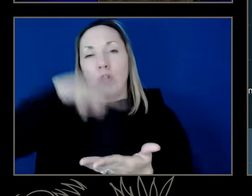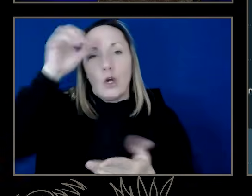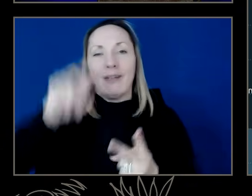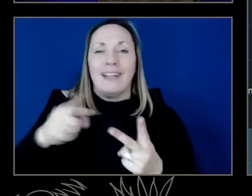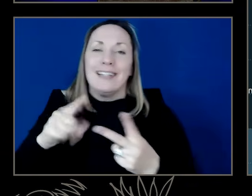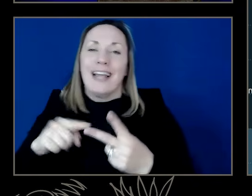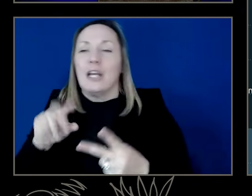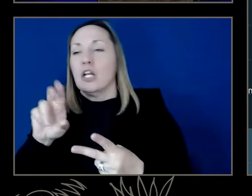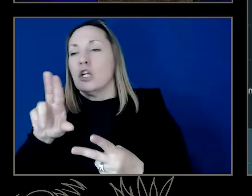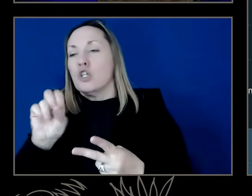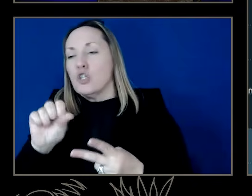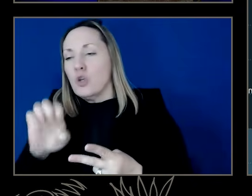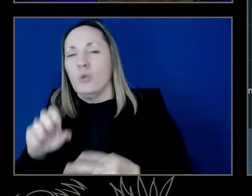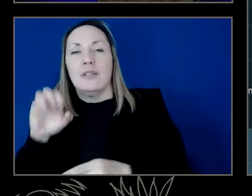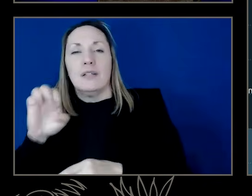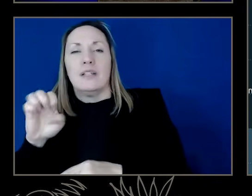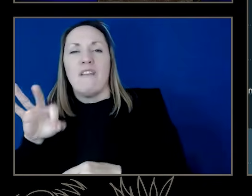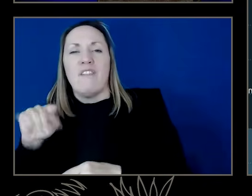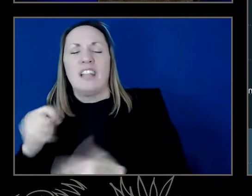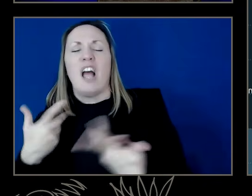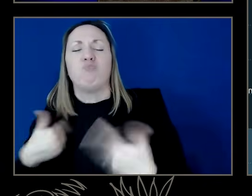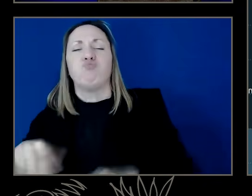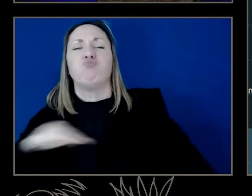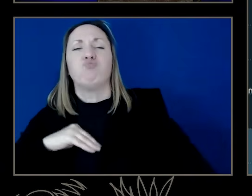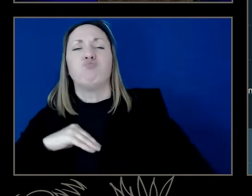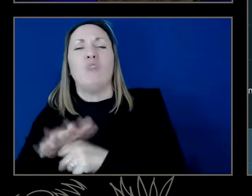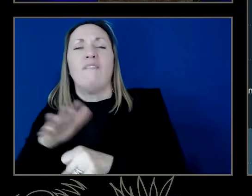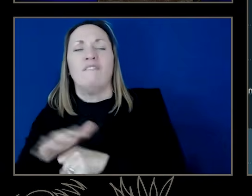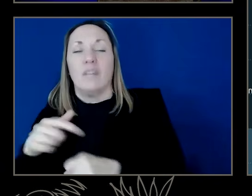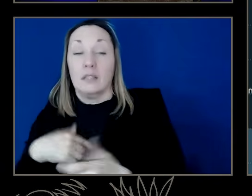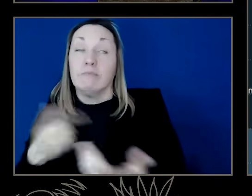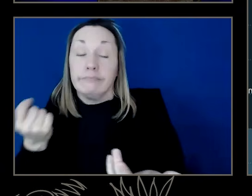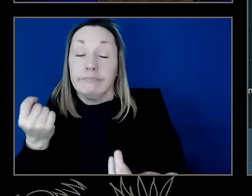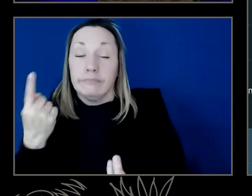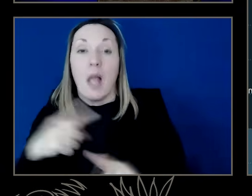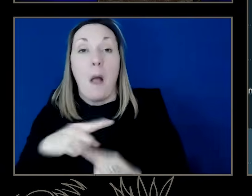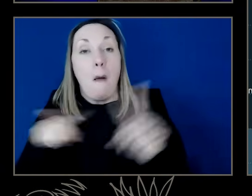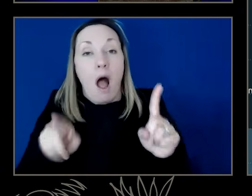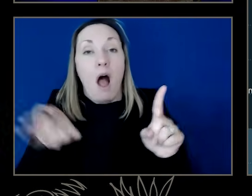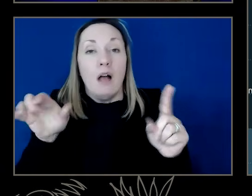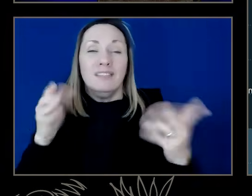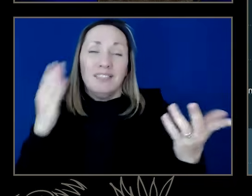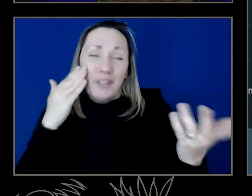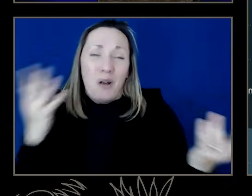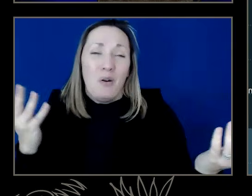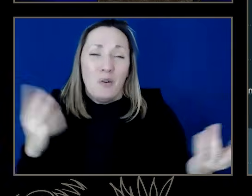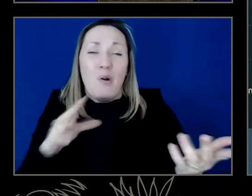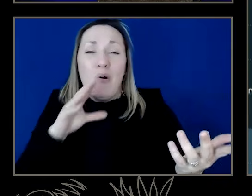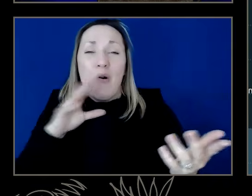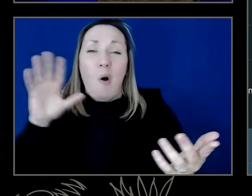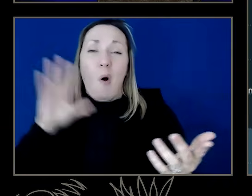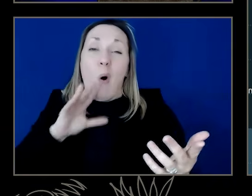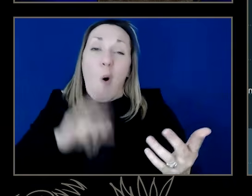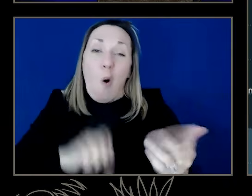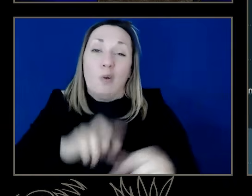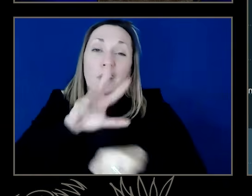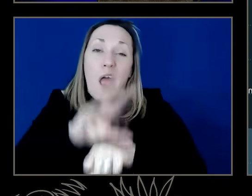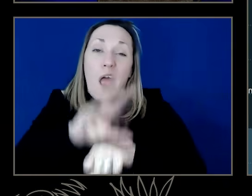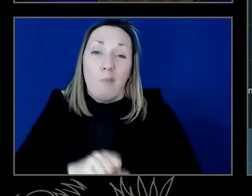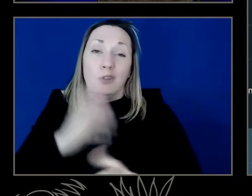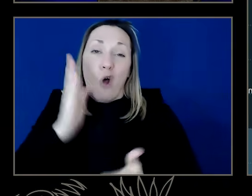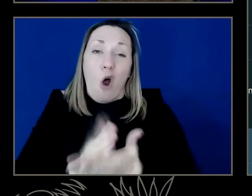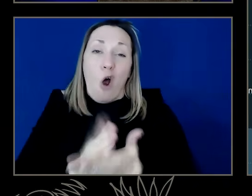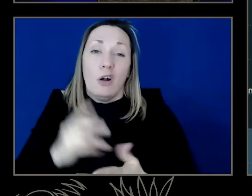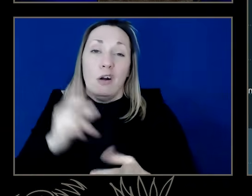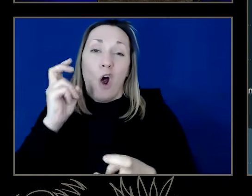useEffect, and then you're like, I don't need any other hooks. You know, makes sense. But like, you know, old habits die hard. I mean, take a look at